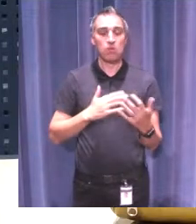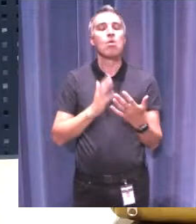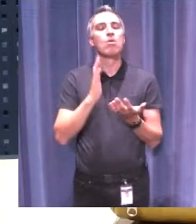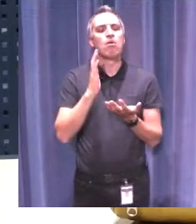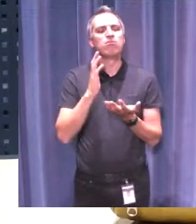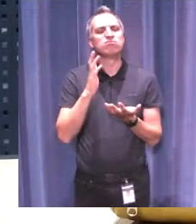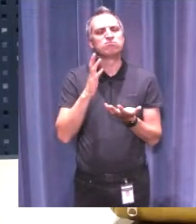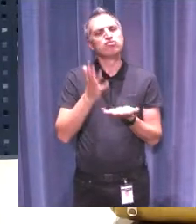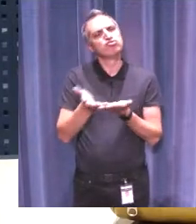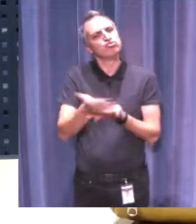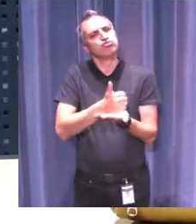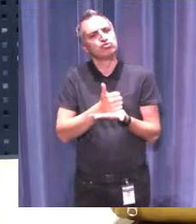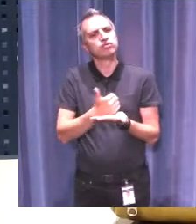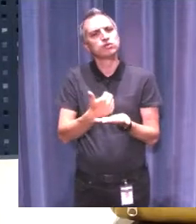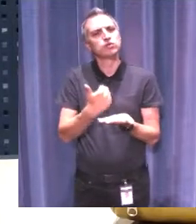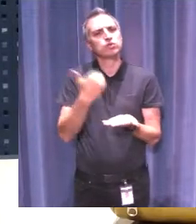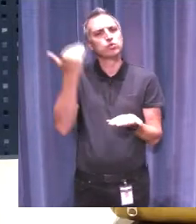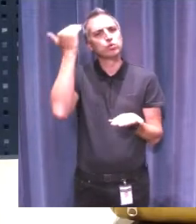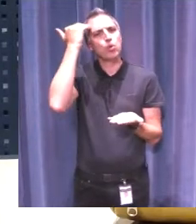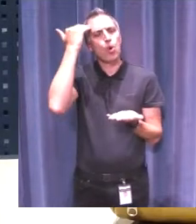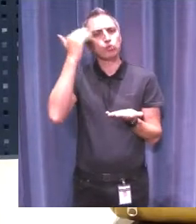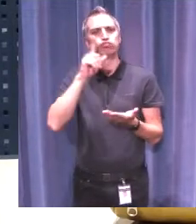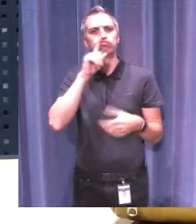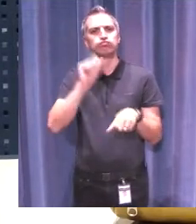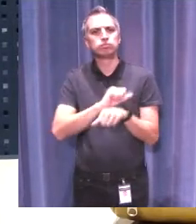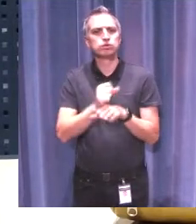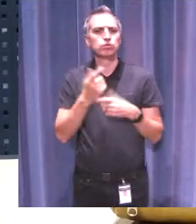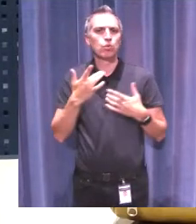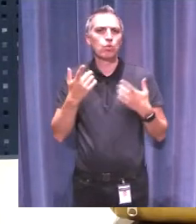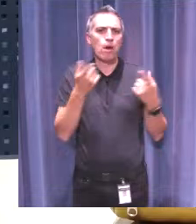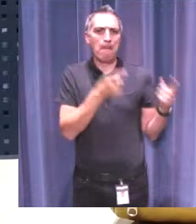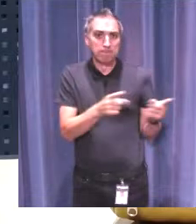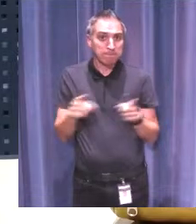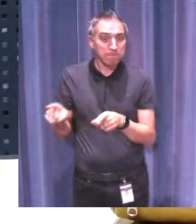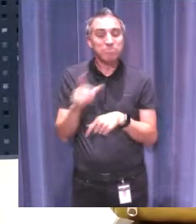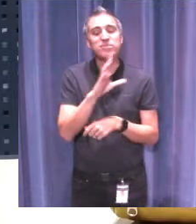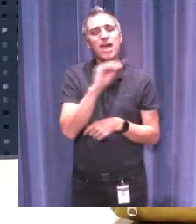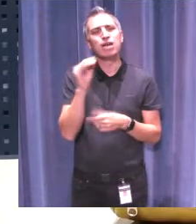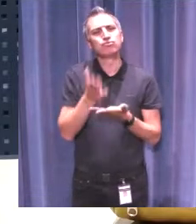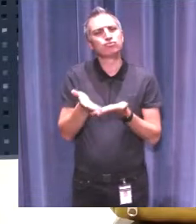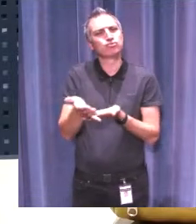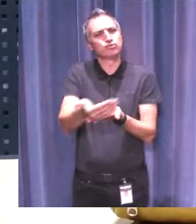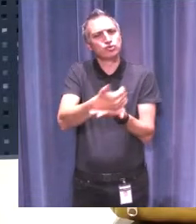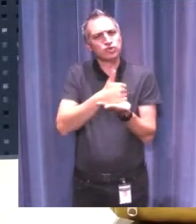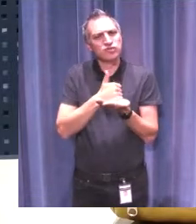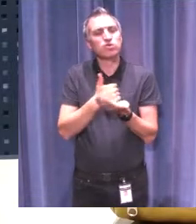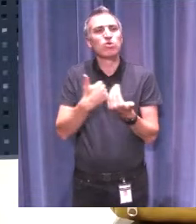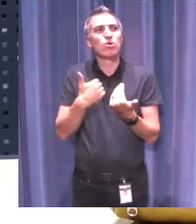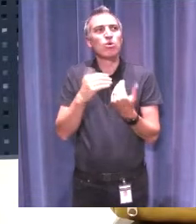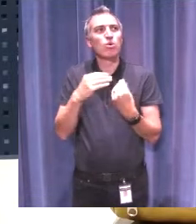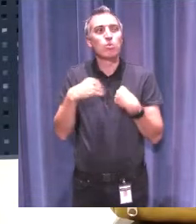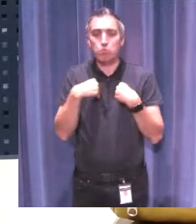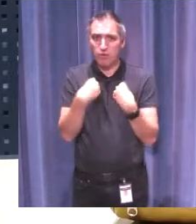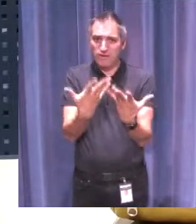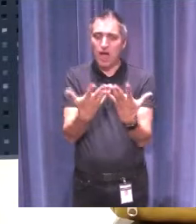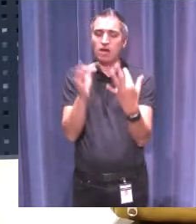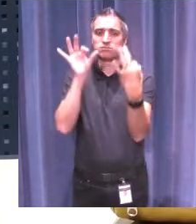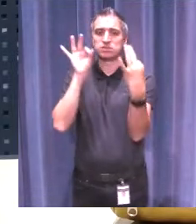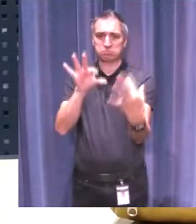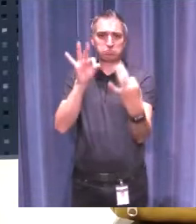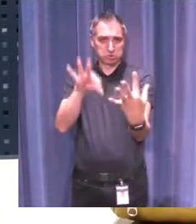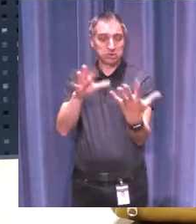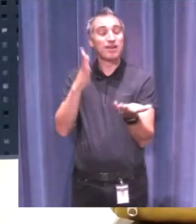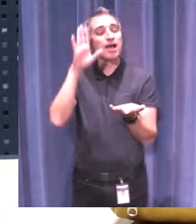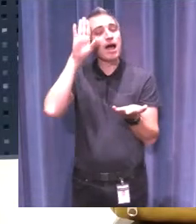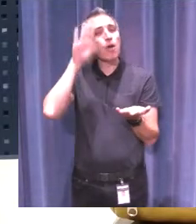to know what's really happening and deserves to be able to give input. I think